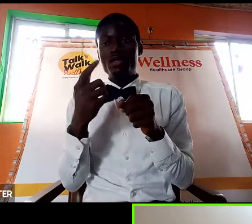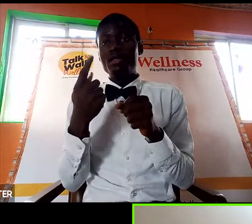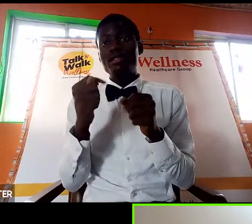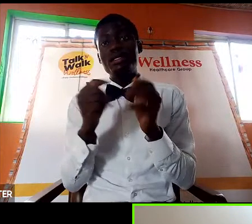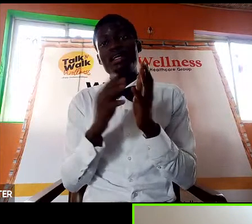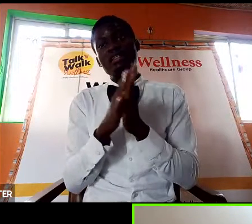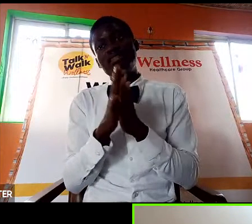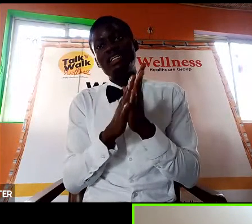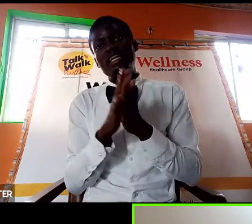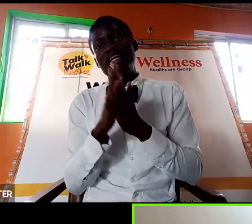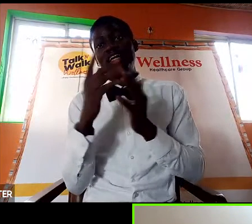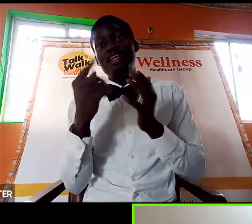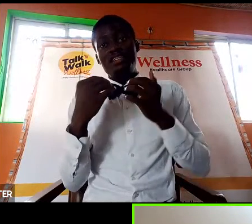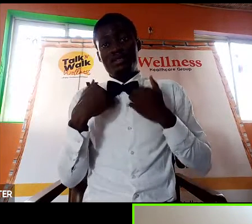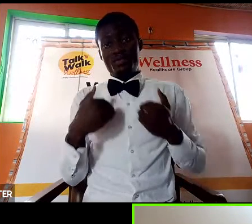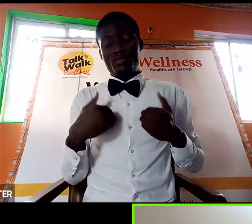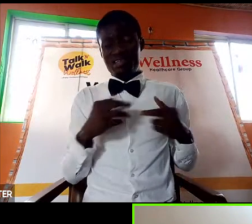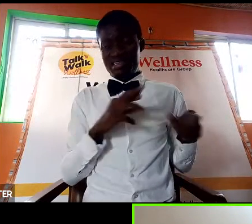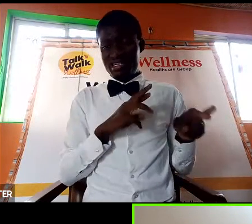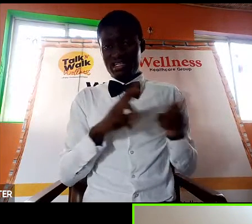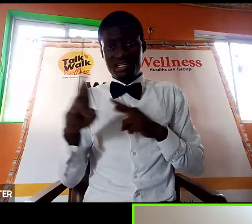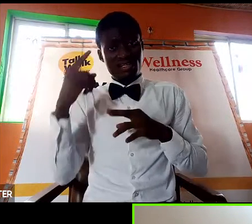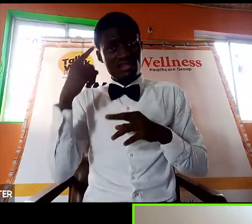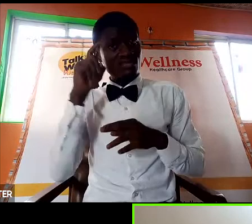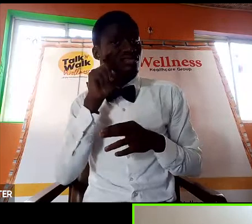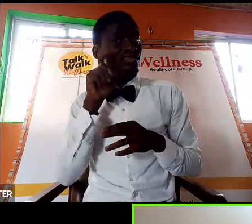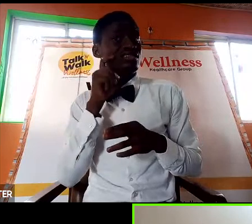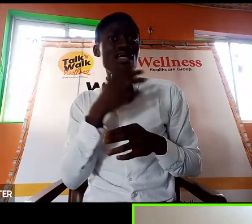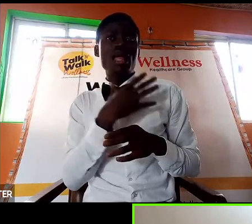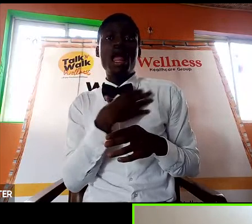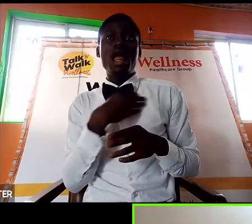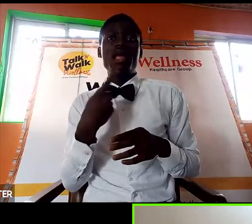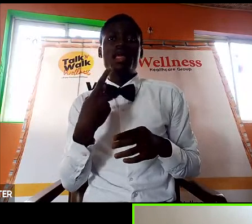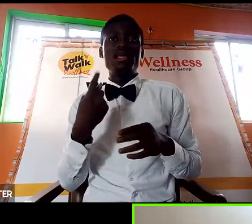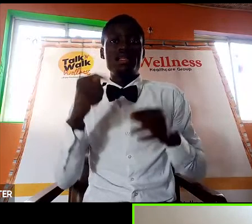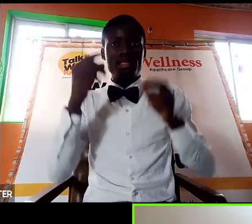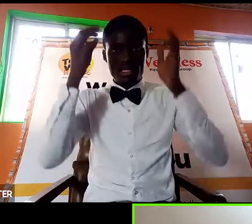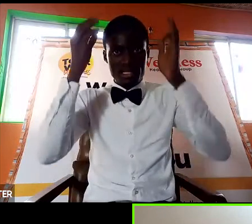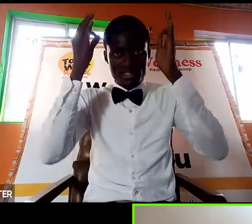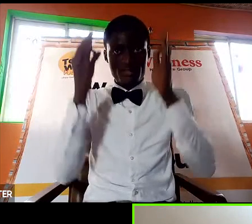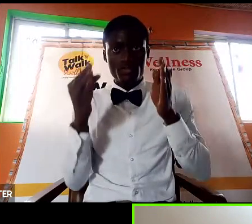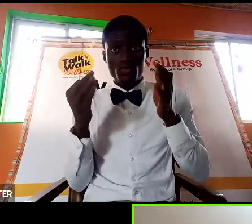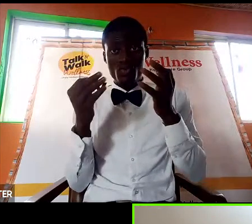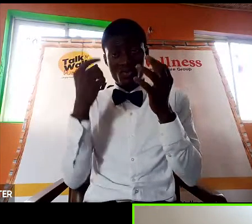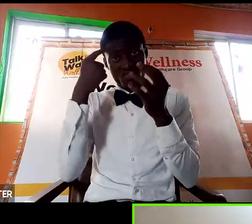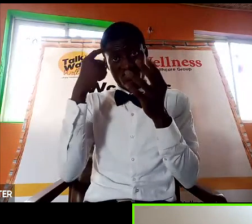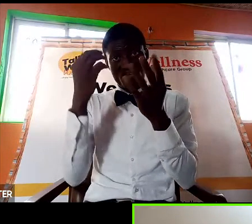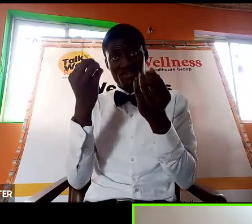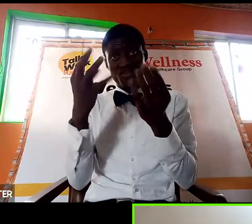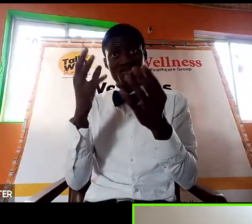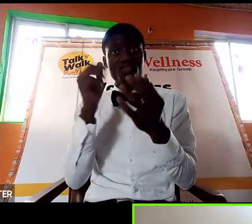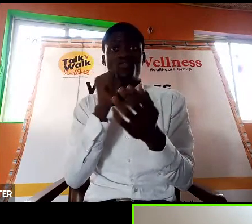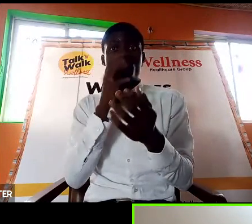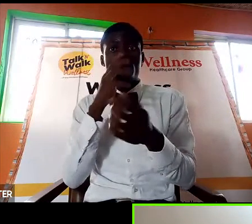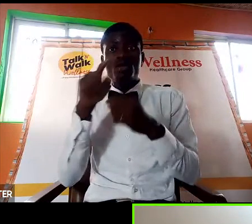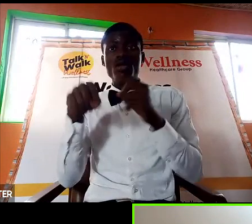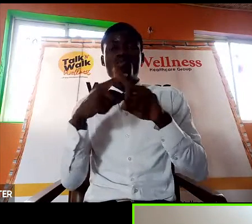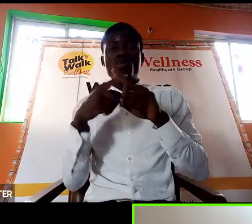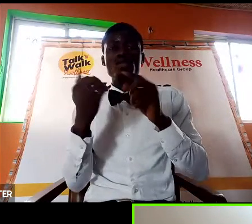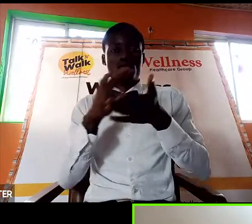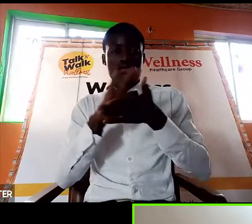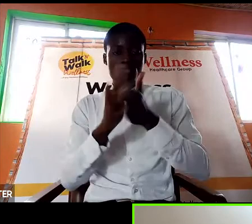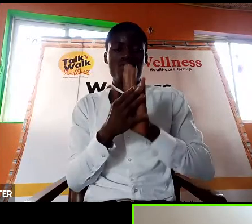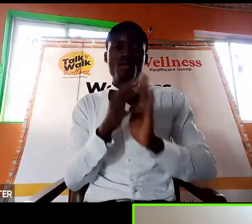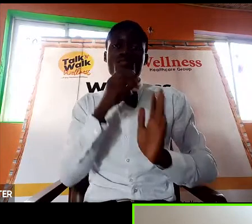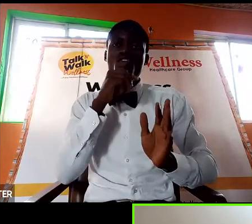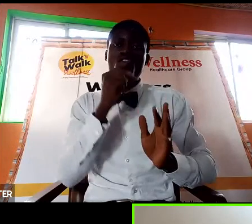the plateau, and the resolution. So for a lot of women, when they begin to get old, the desire is reducing, the level